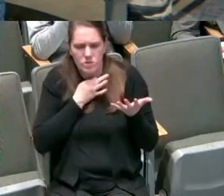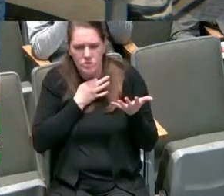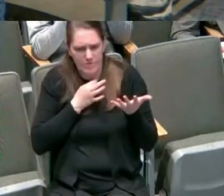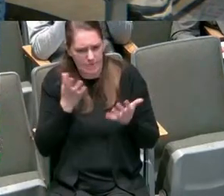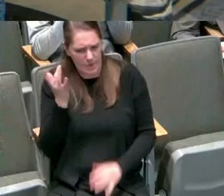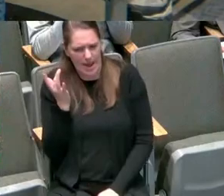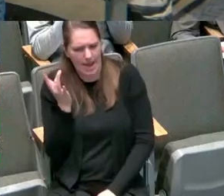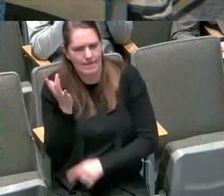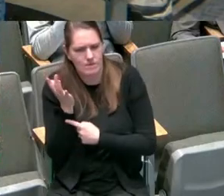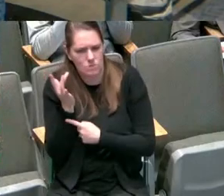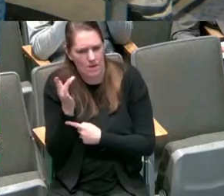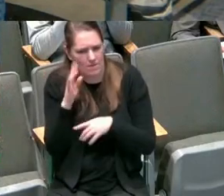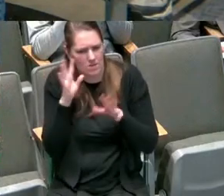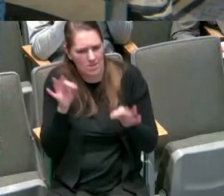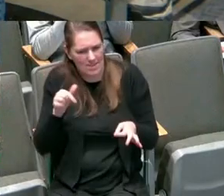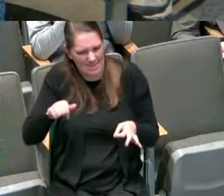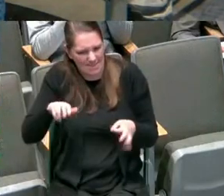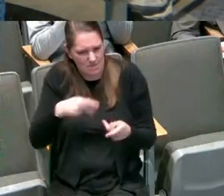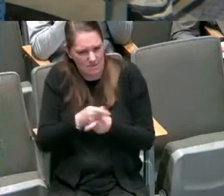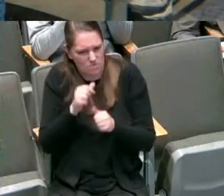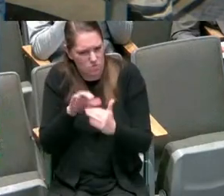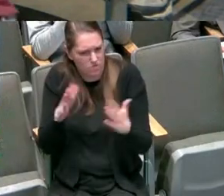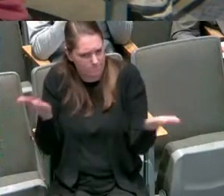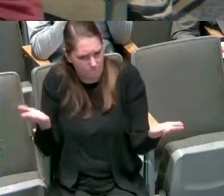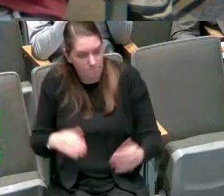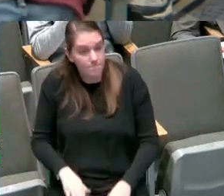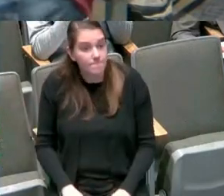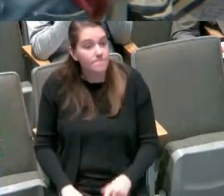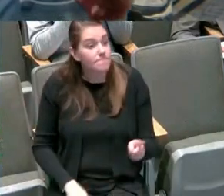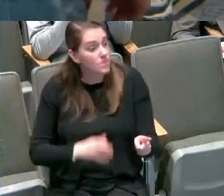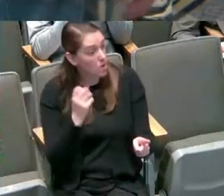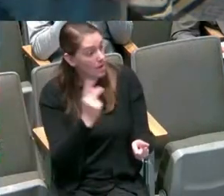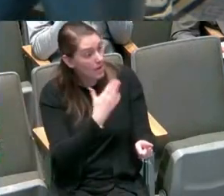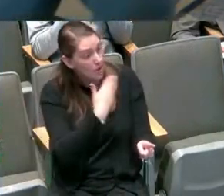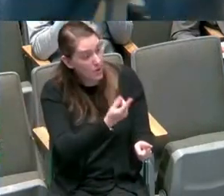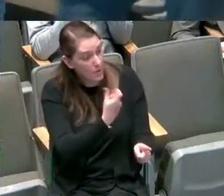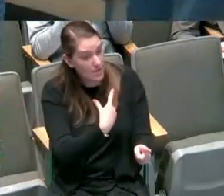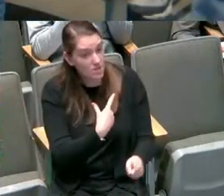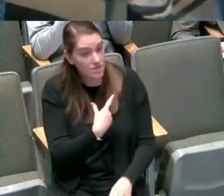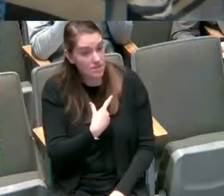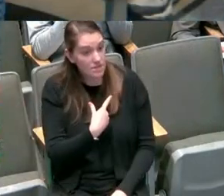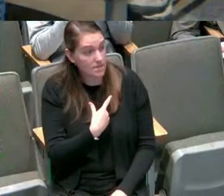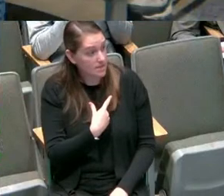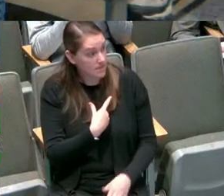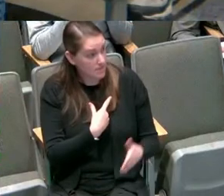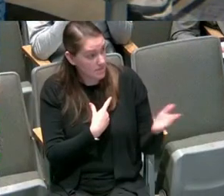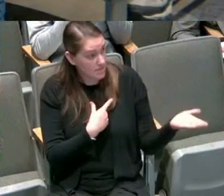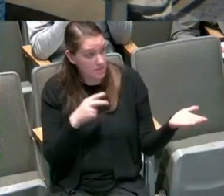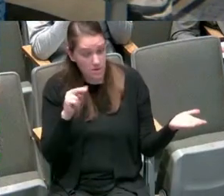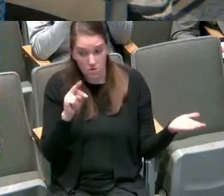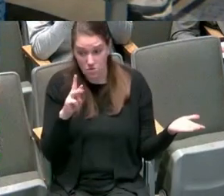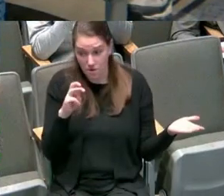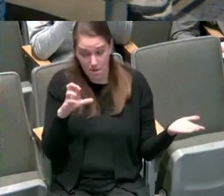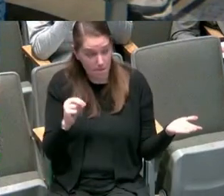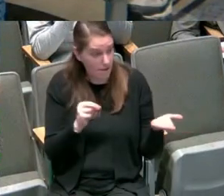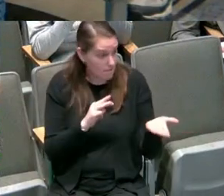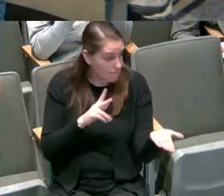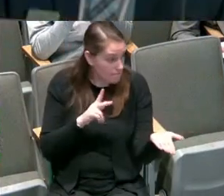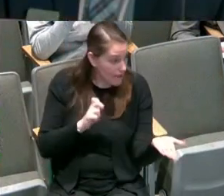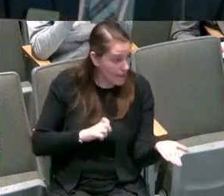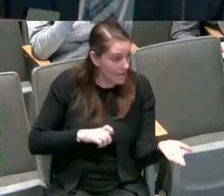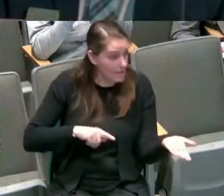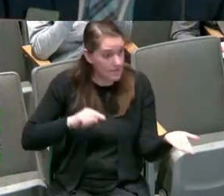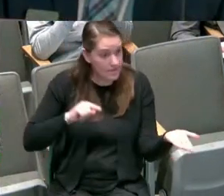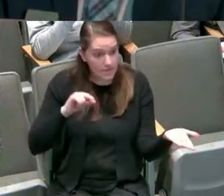why we are choosing this methodology okay good question um is that something that you would answer Norman or Mike or Tim